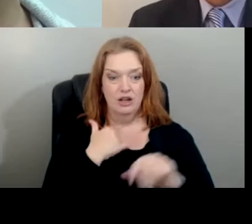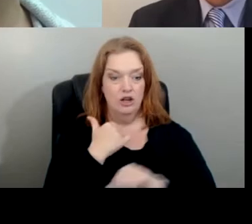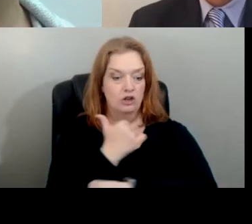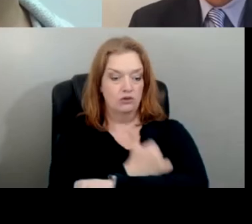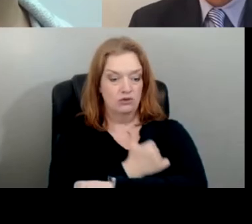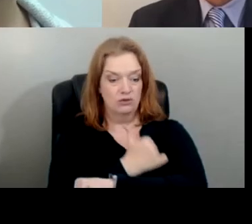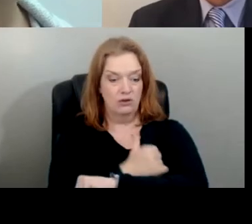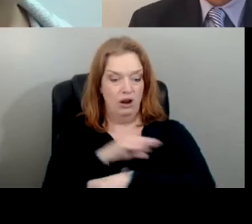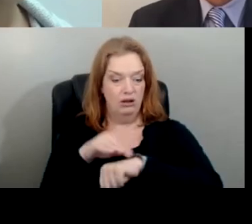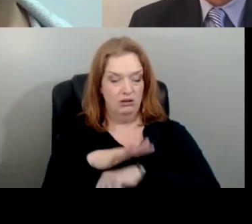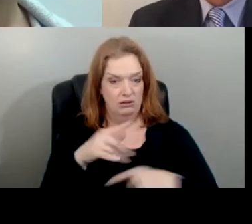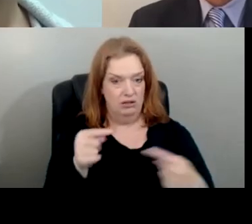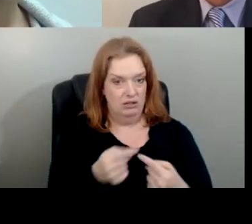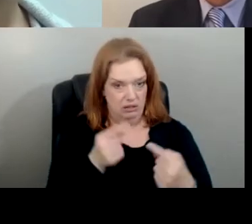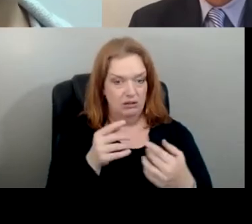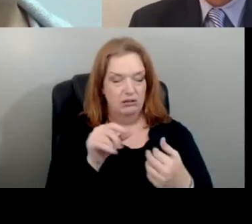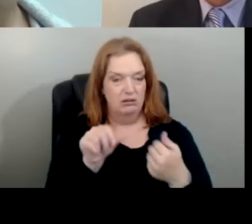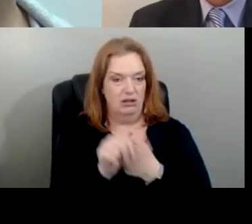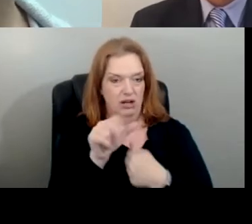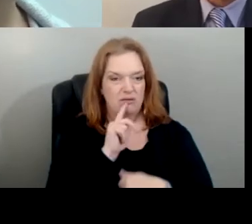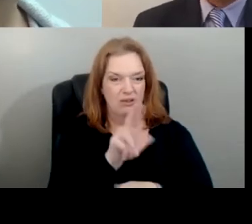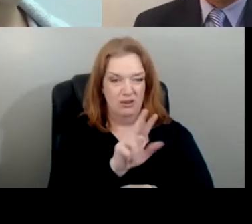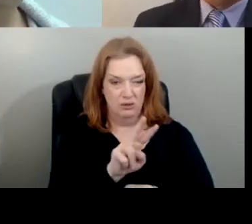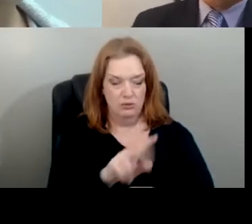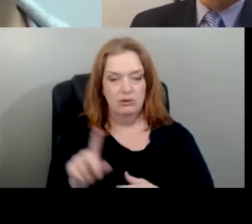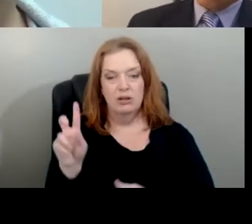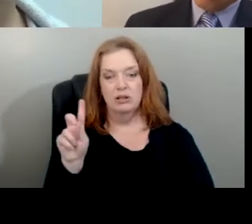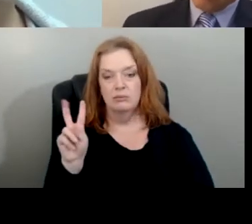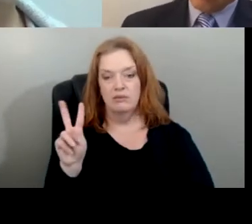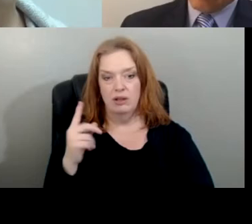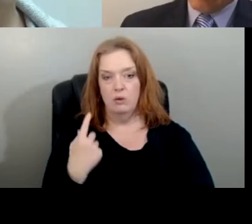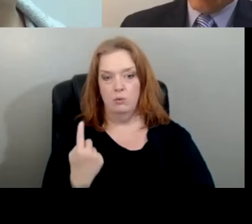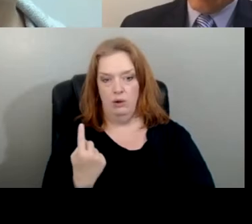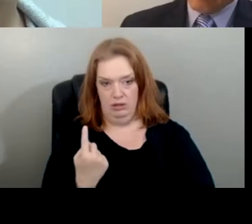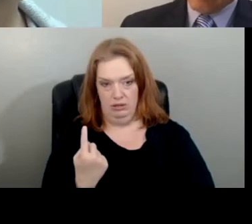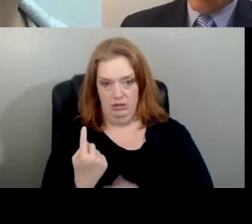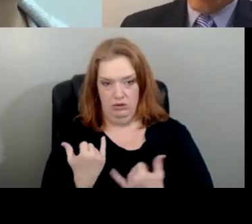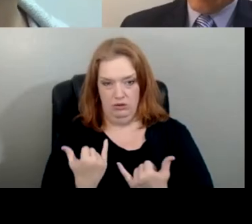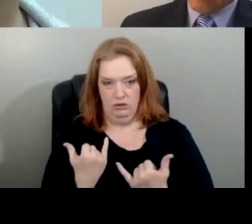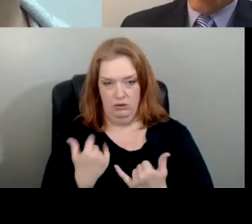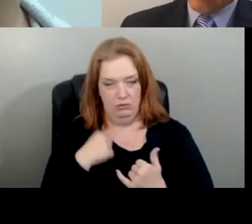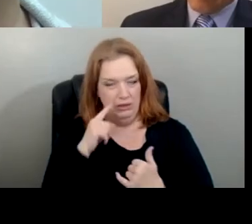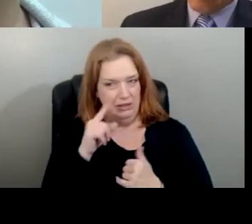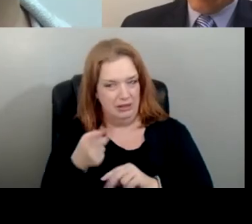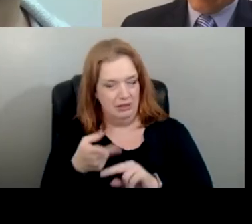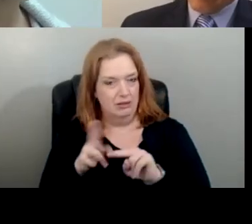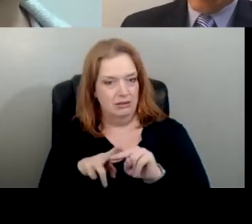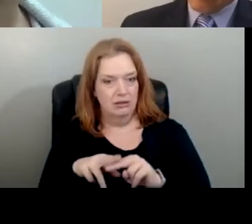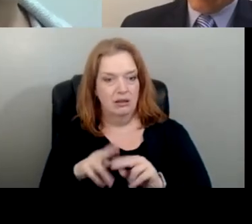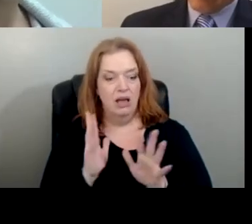have 32. Domestic violence, 1 currently, and that's probably increased. Abandonment,